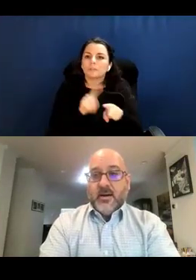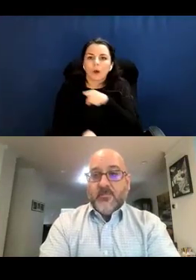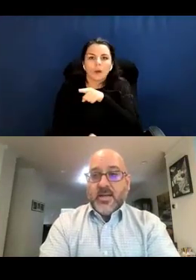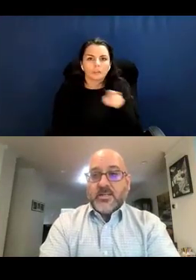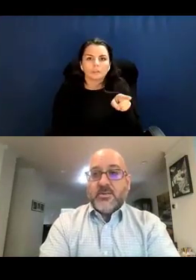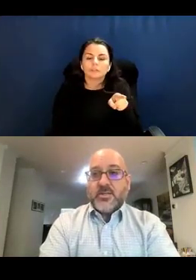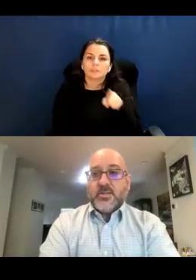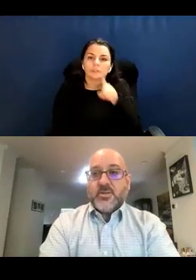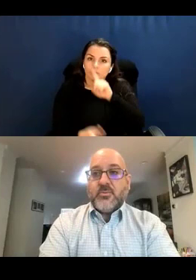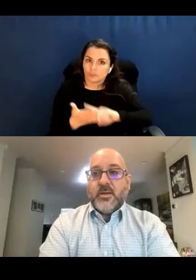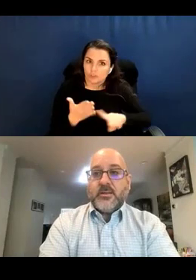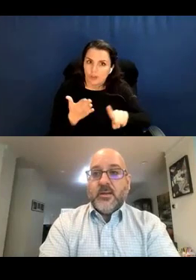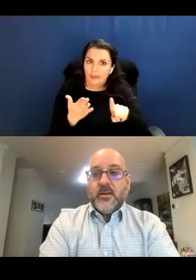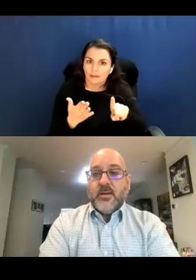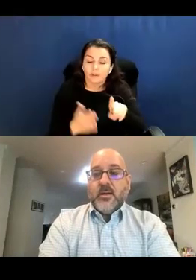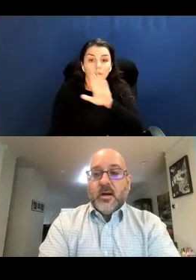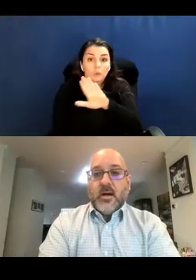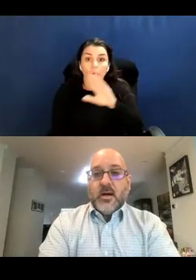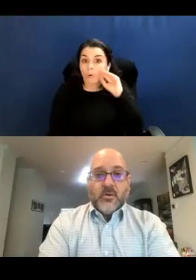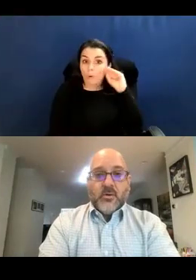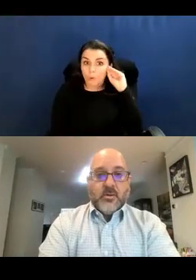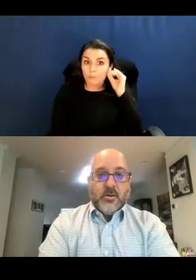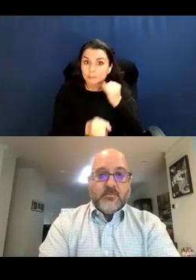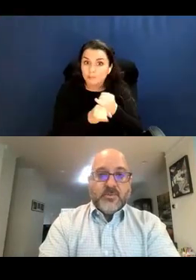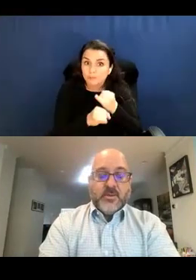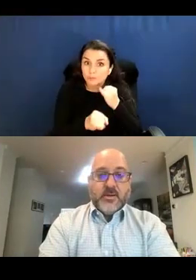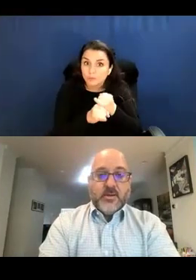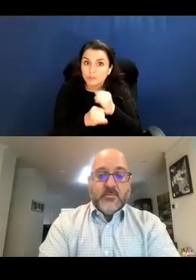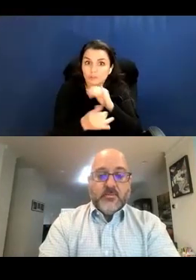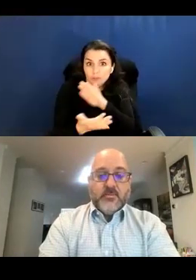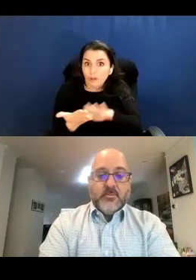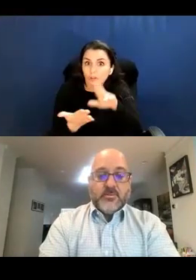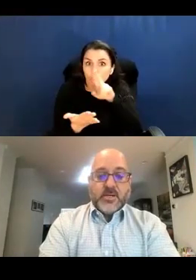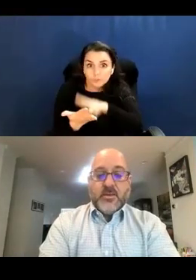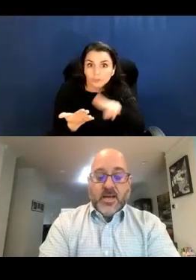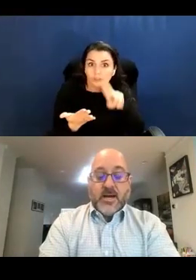that the institution that you're with, or the